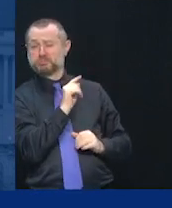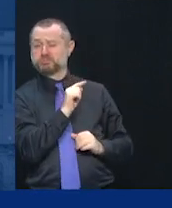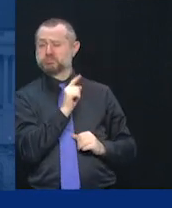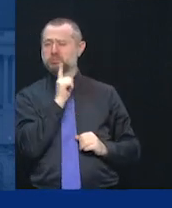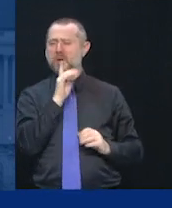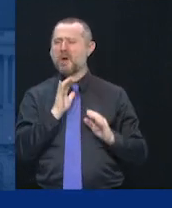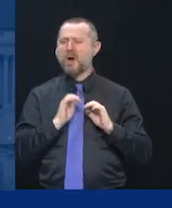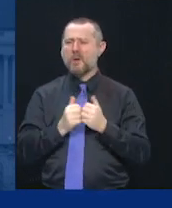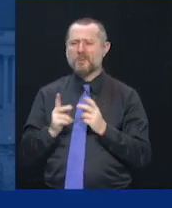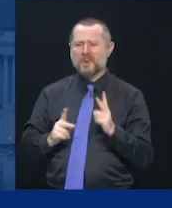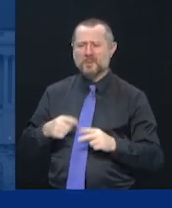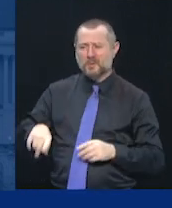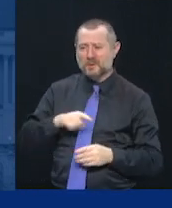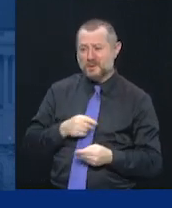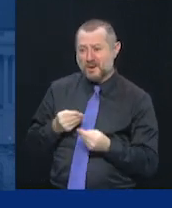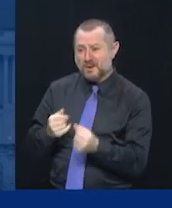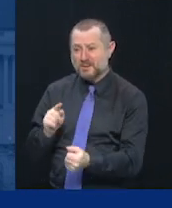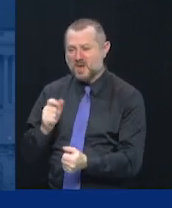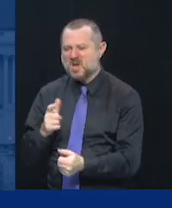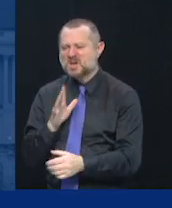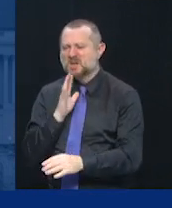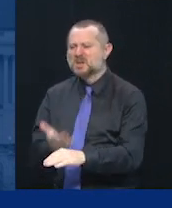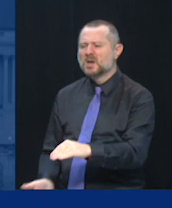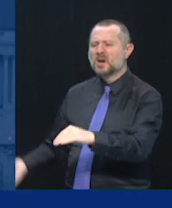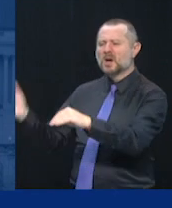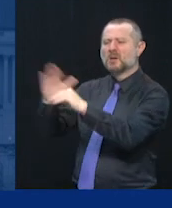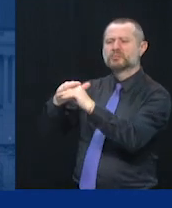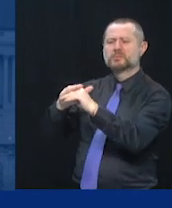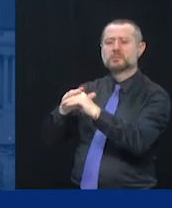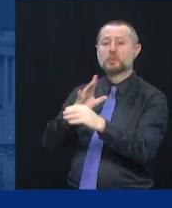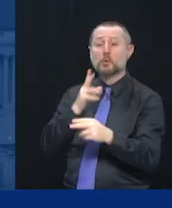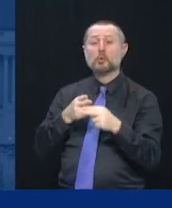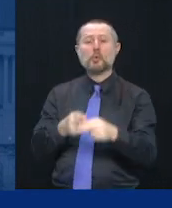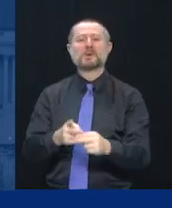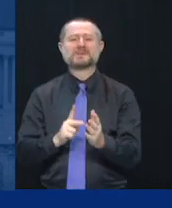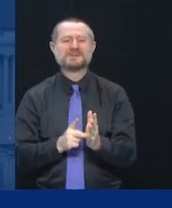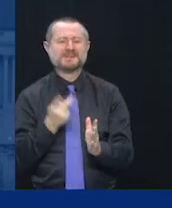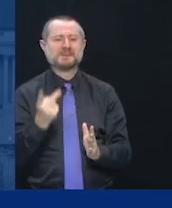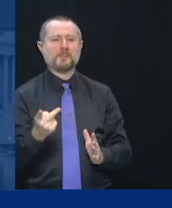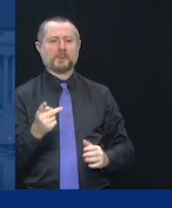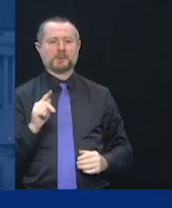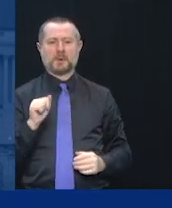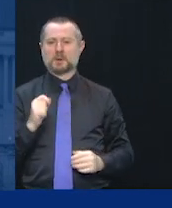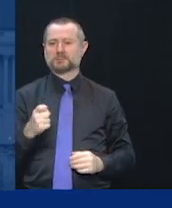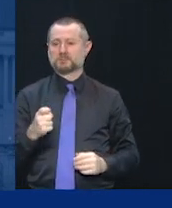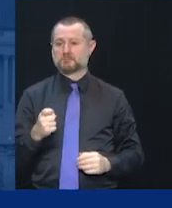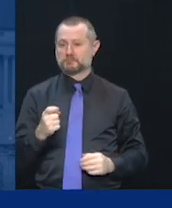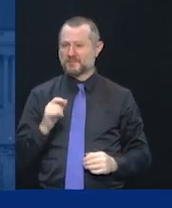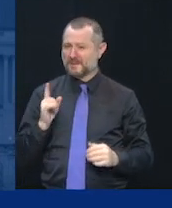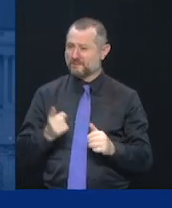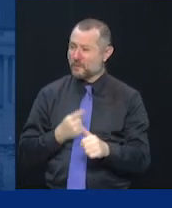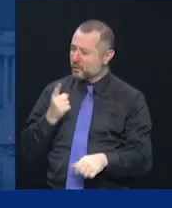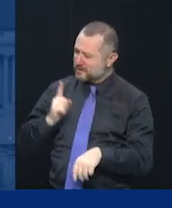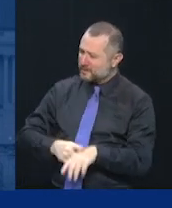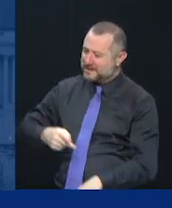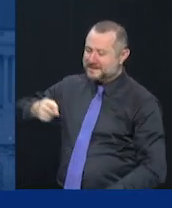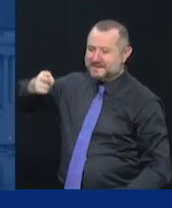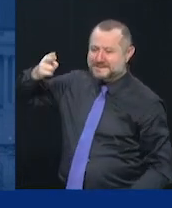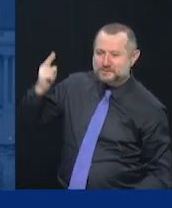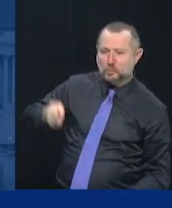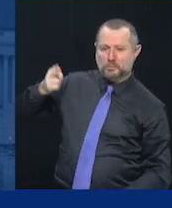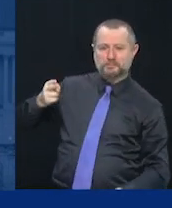people pay. It was the first double taxation in history. And it was a pure redistribution of